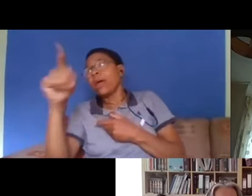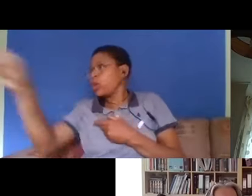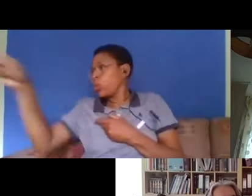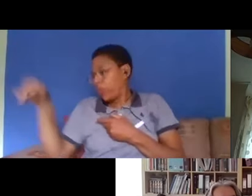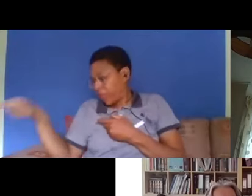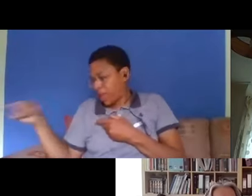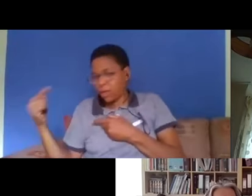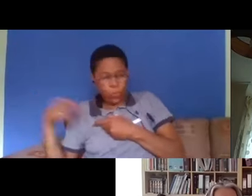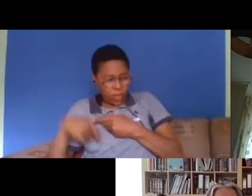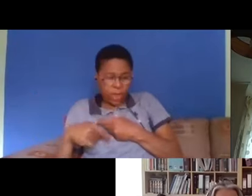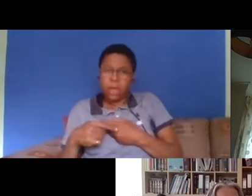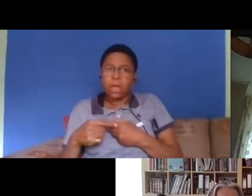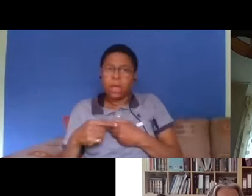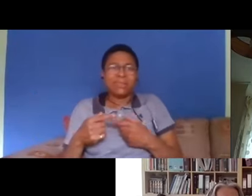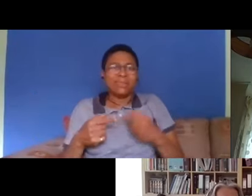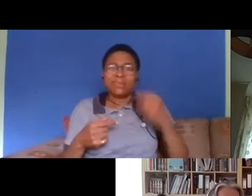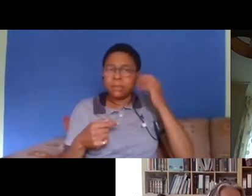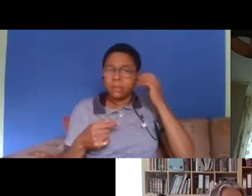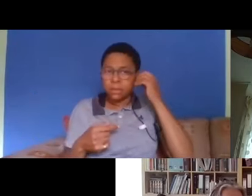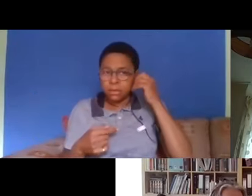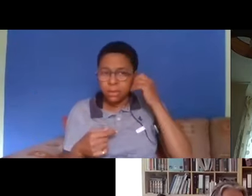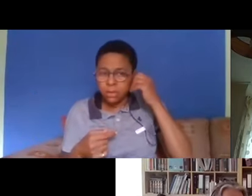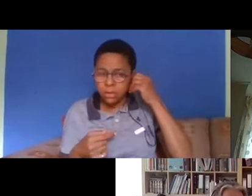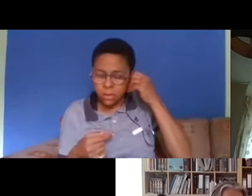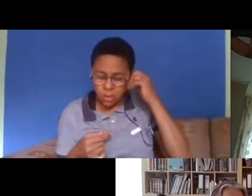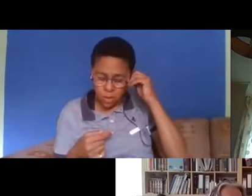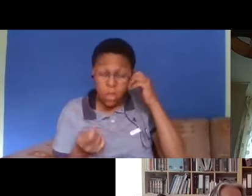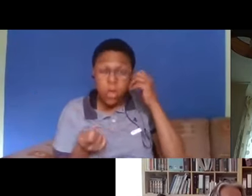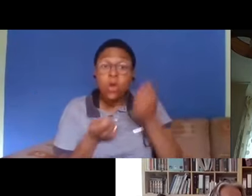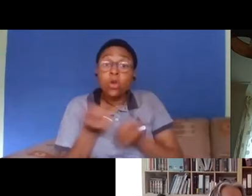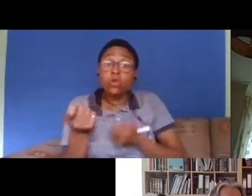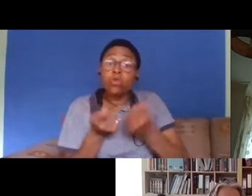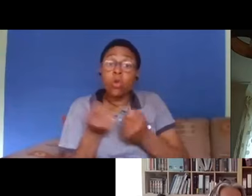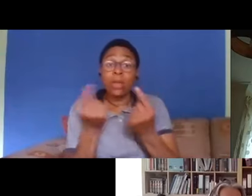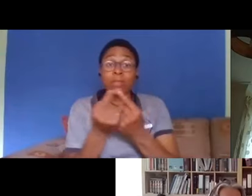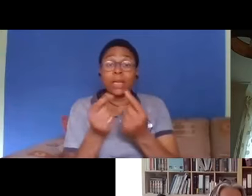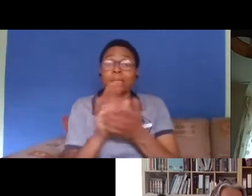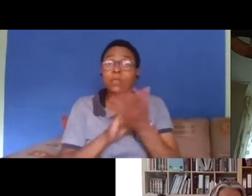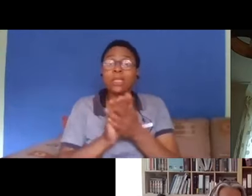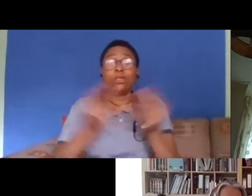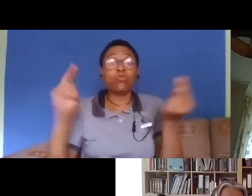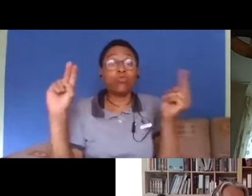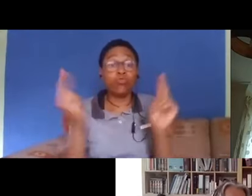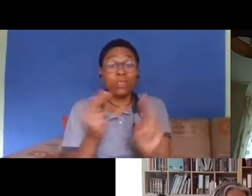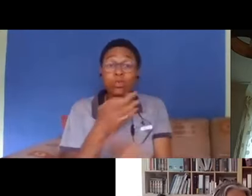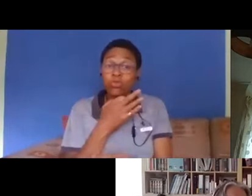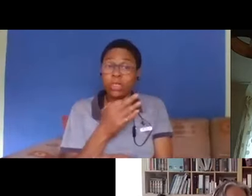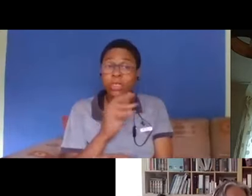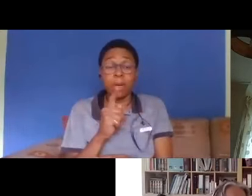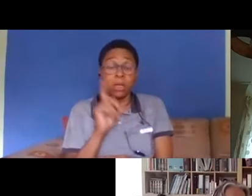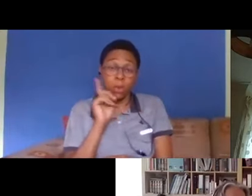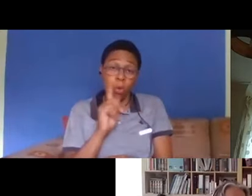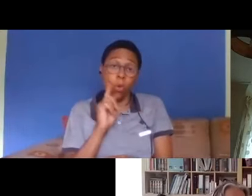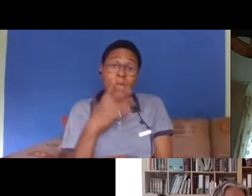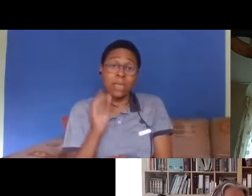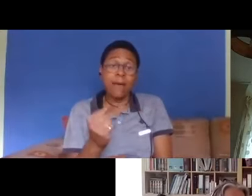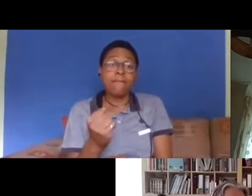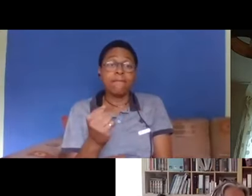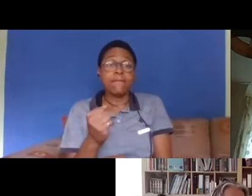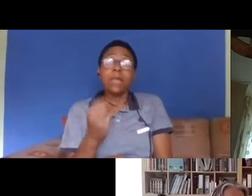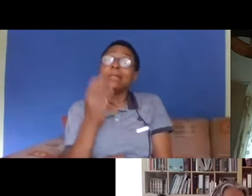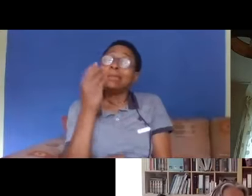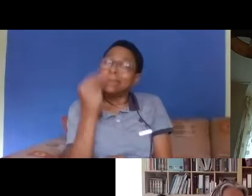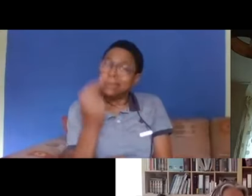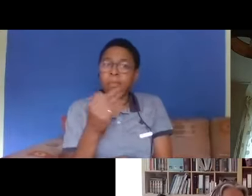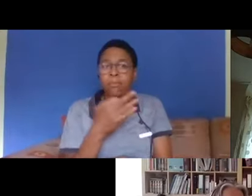all these, by controlling all of these things, you mitigate risk. But there's no such thing as no risk. We can just work towards trying